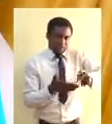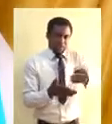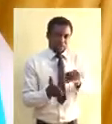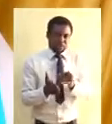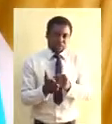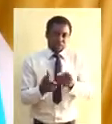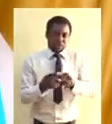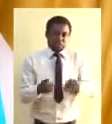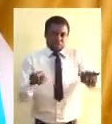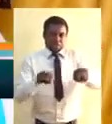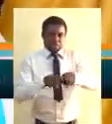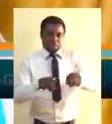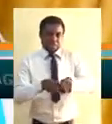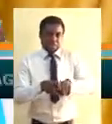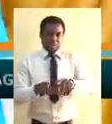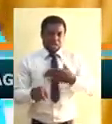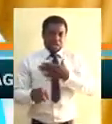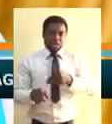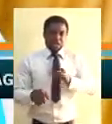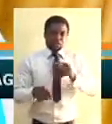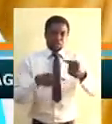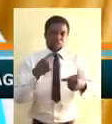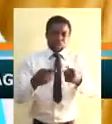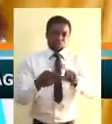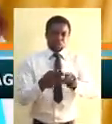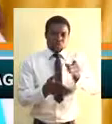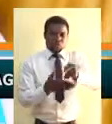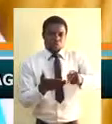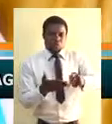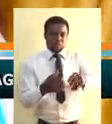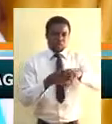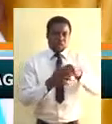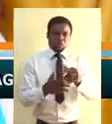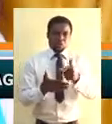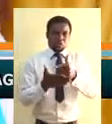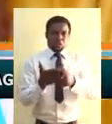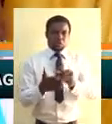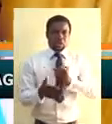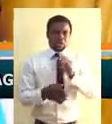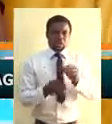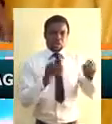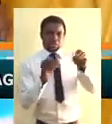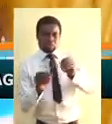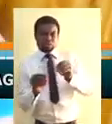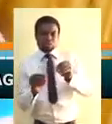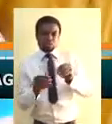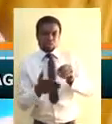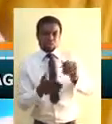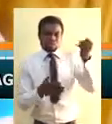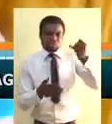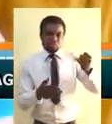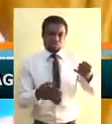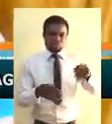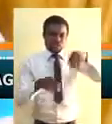so that they loop on each other. Then I'm going to cut out what I'm going to drop inside. You can look for a thick paper to